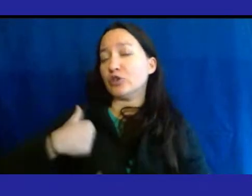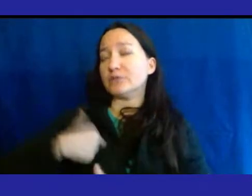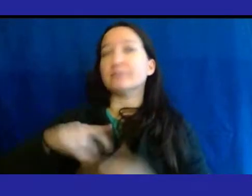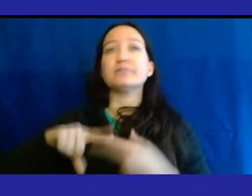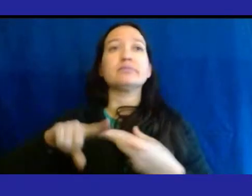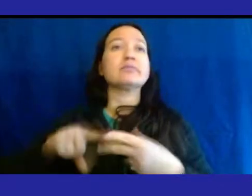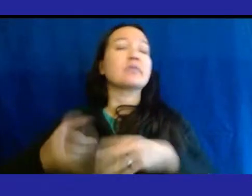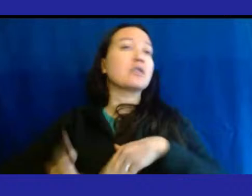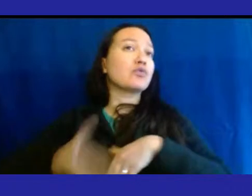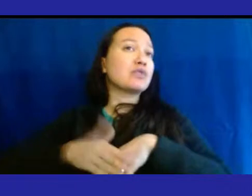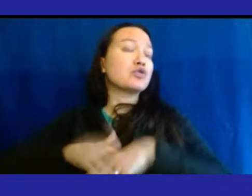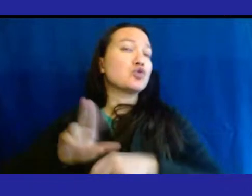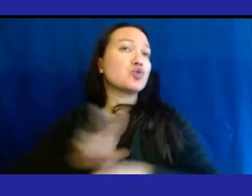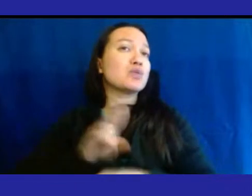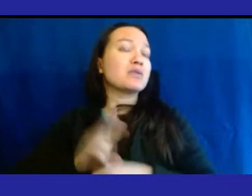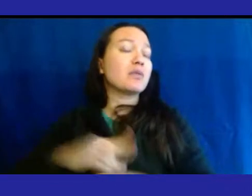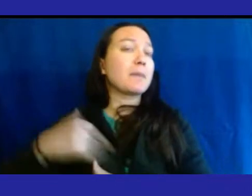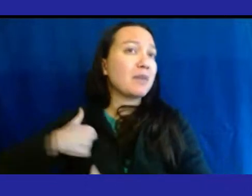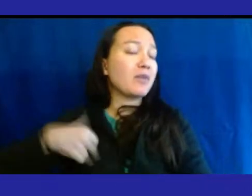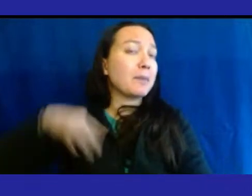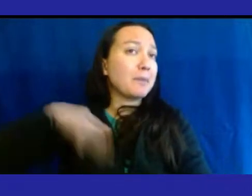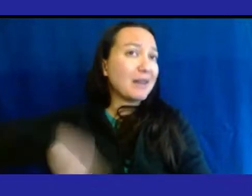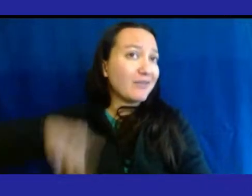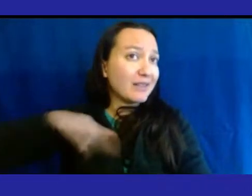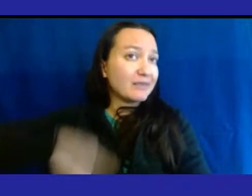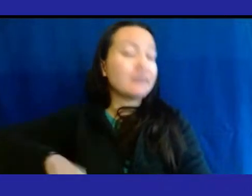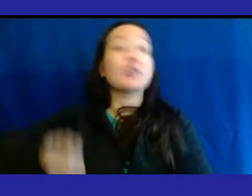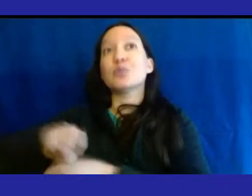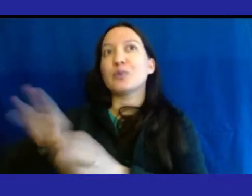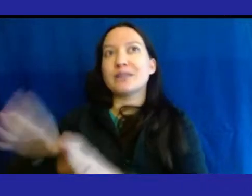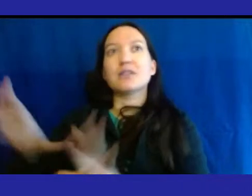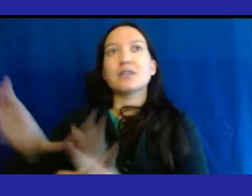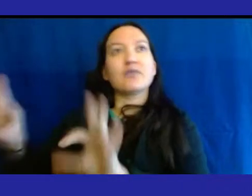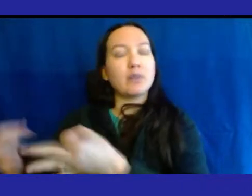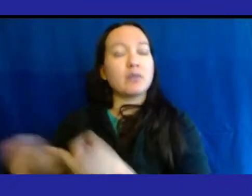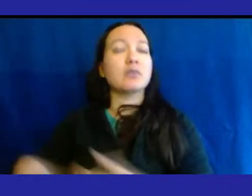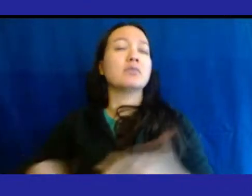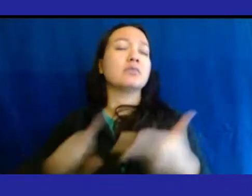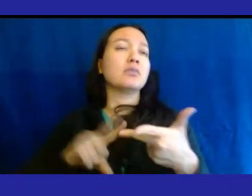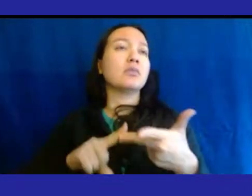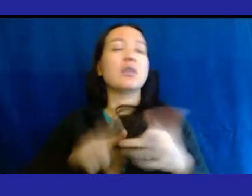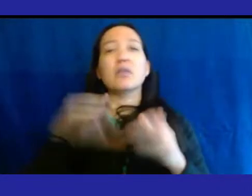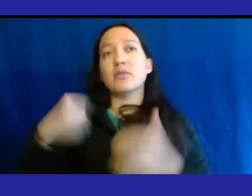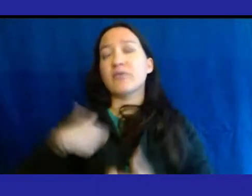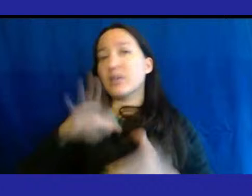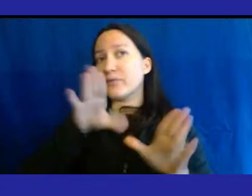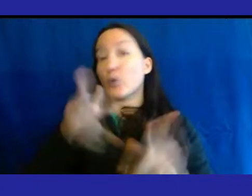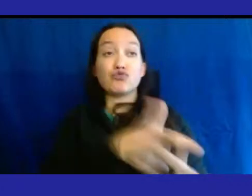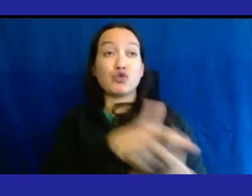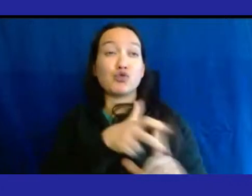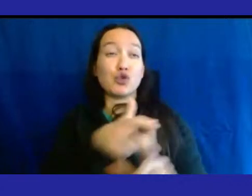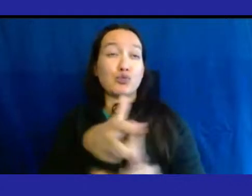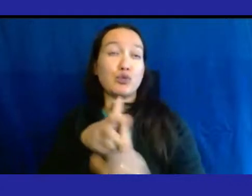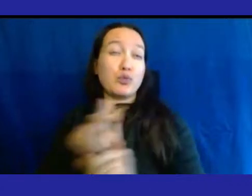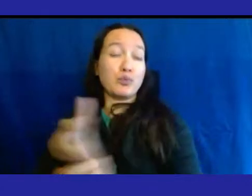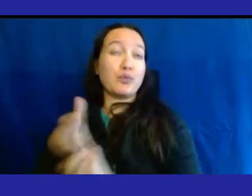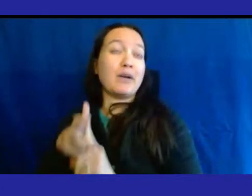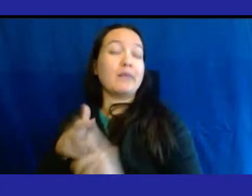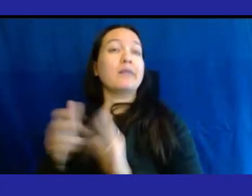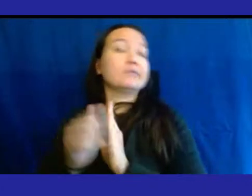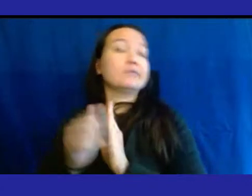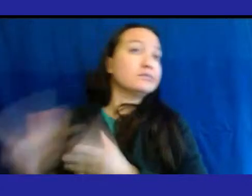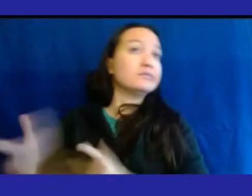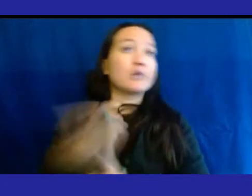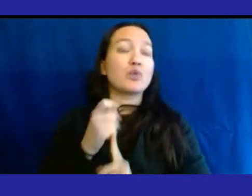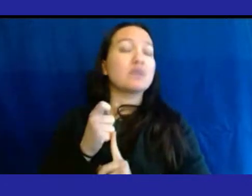of veterans' benefits for employees and their families, include veteran-focused recruitment in our talent acquisition strategy.